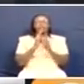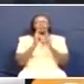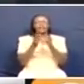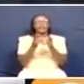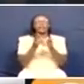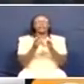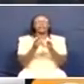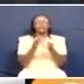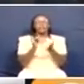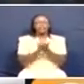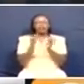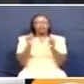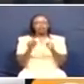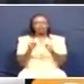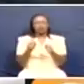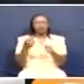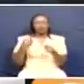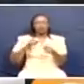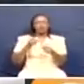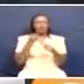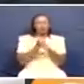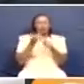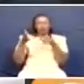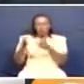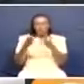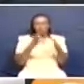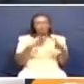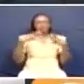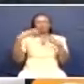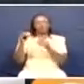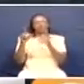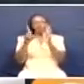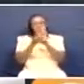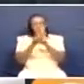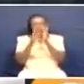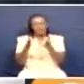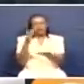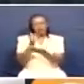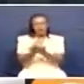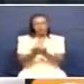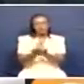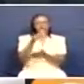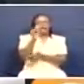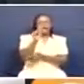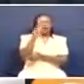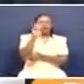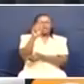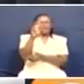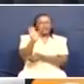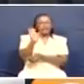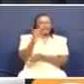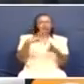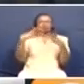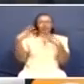that we made every effort to go to counsel's office, Mr. Awele, to go and effect